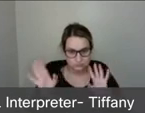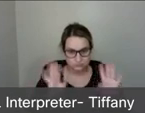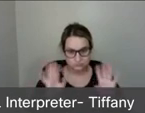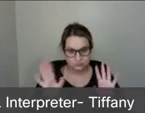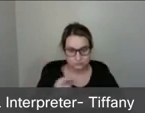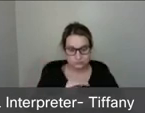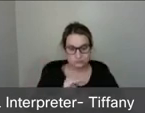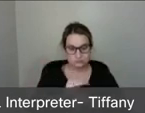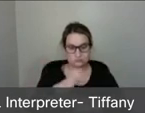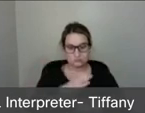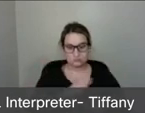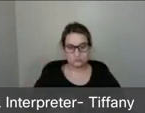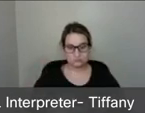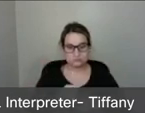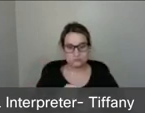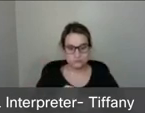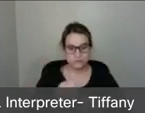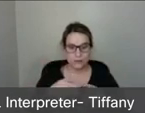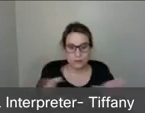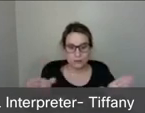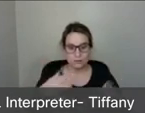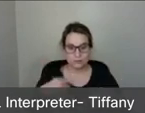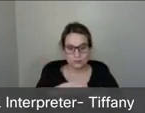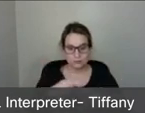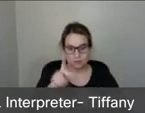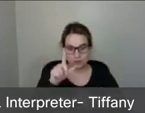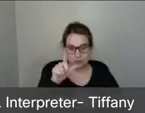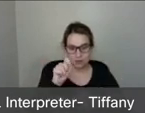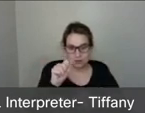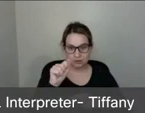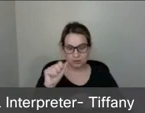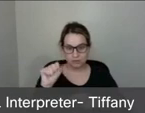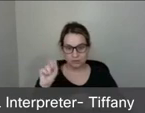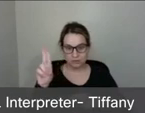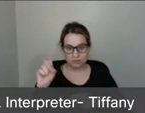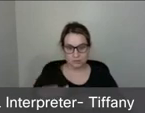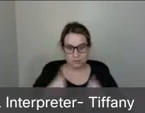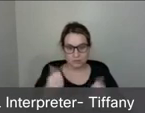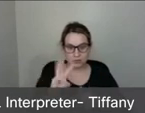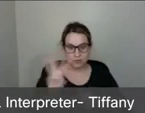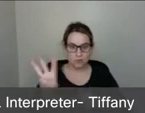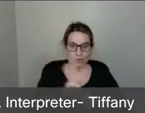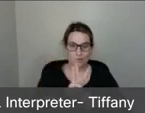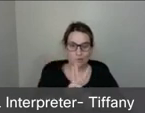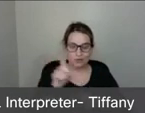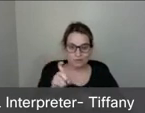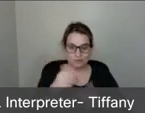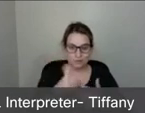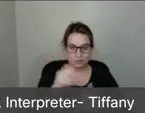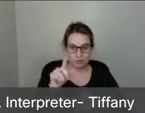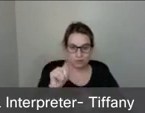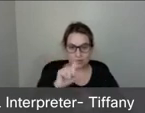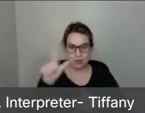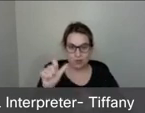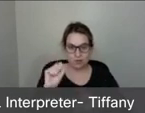Good evening, commissioners, and to the public. My name is Lisa Sun. I reside in West Phoenix near Tolleson and